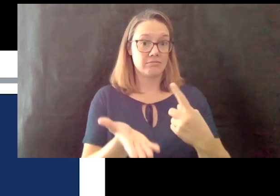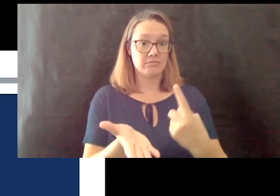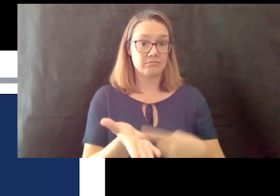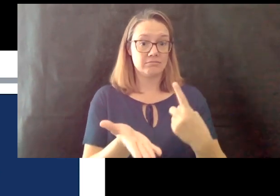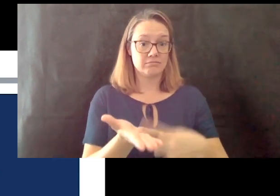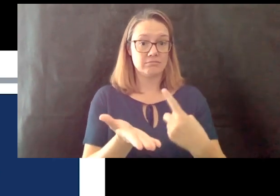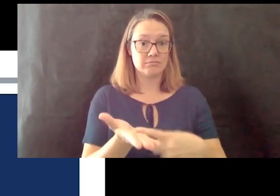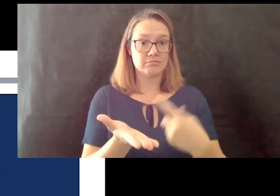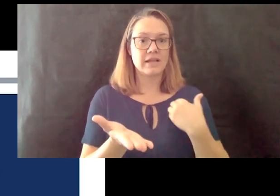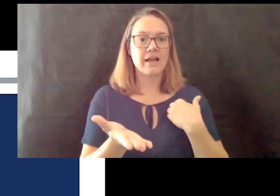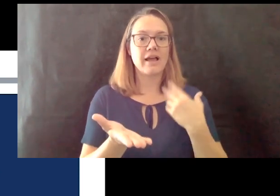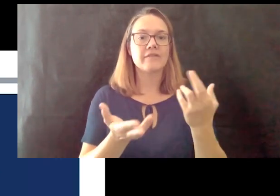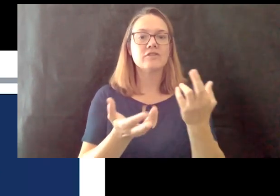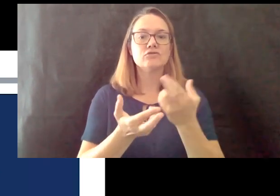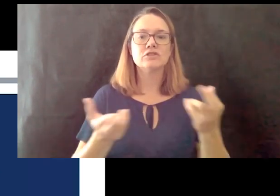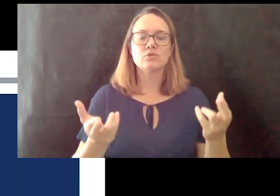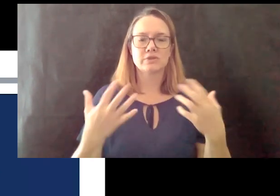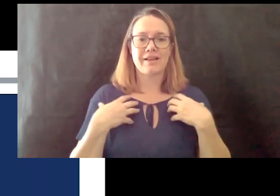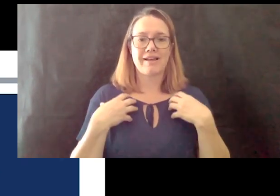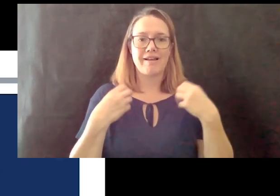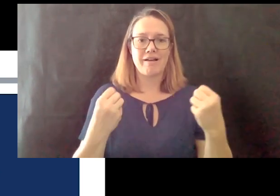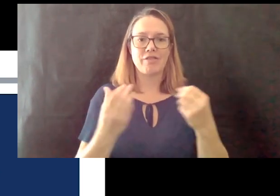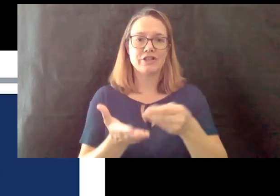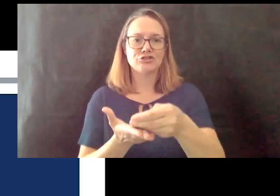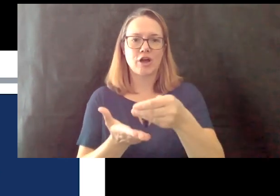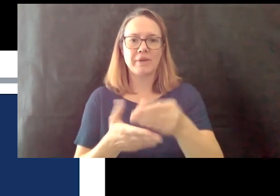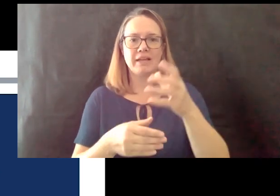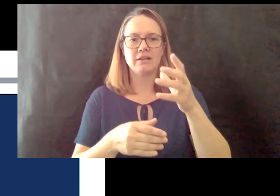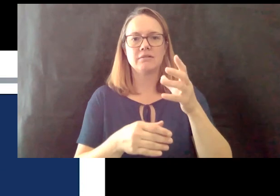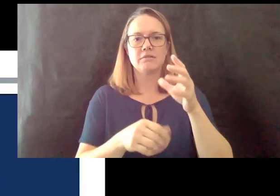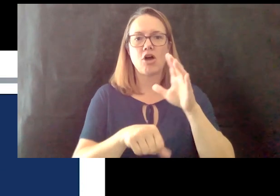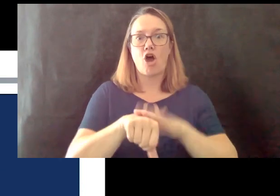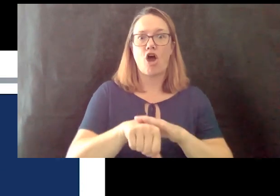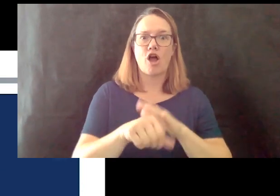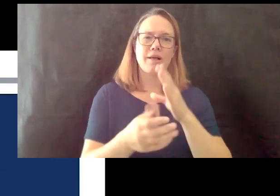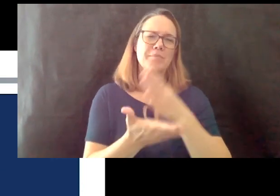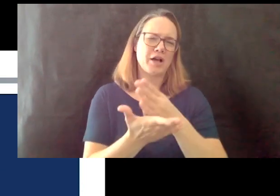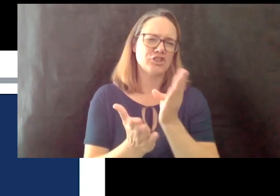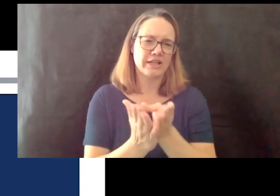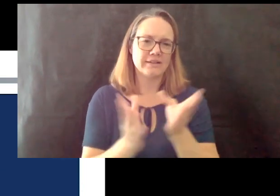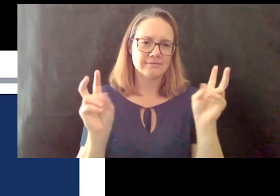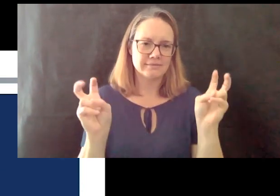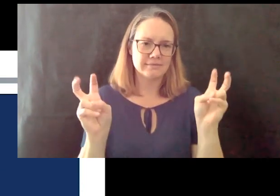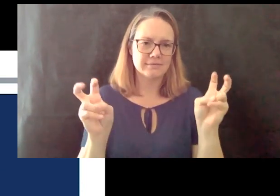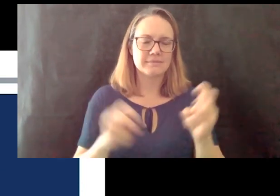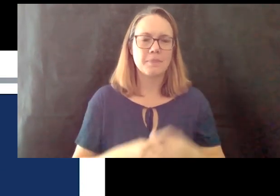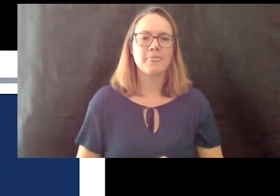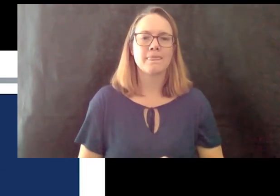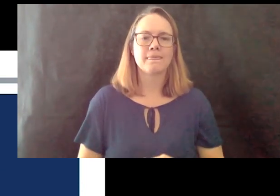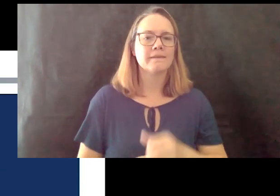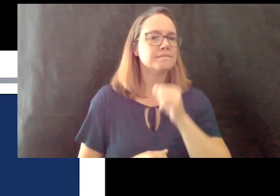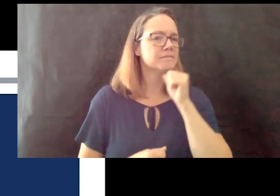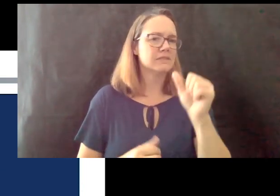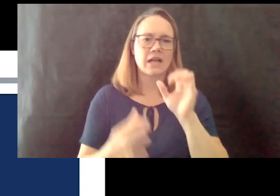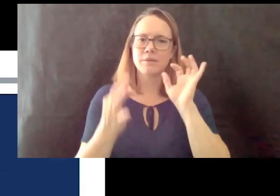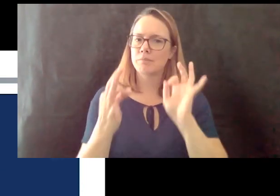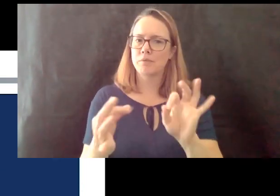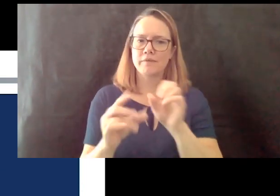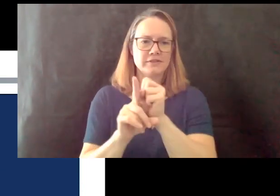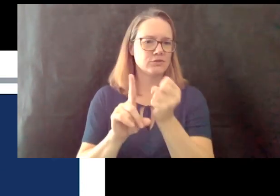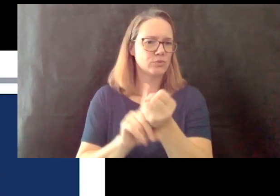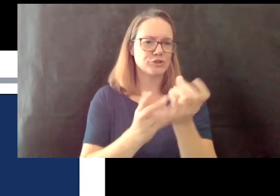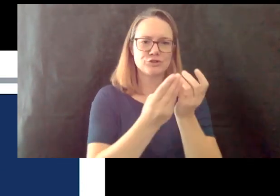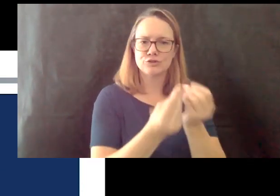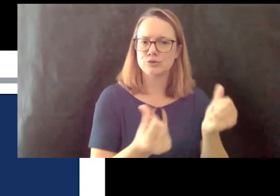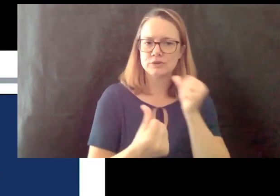But what I wanted to talk about now is there's a resource on there. It's called Healthy Shopping on a Budget. And what it is,